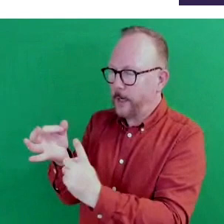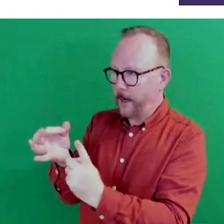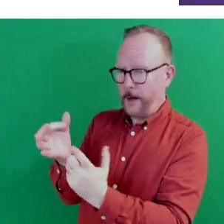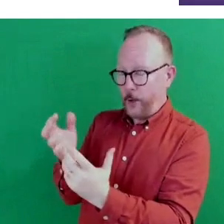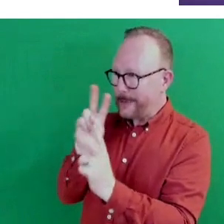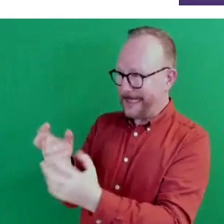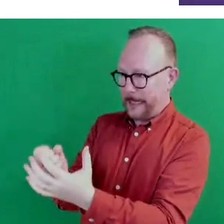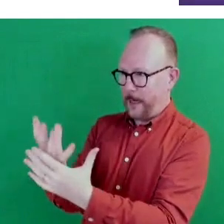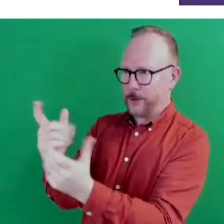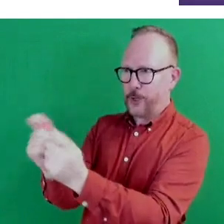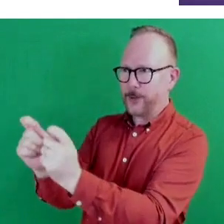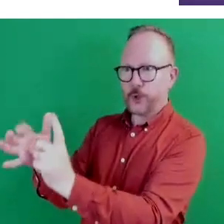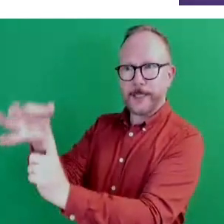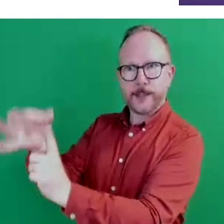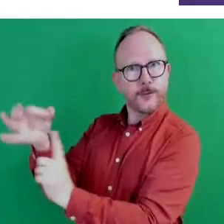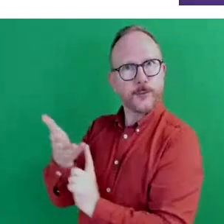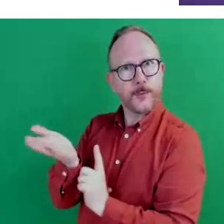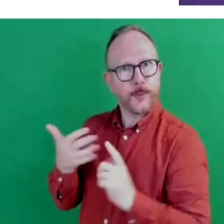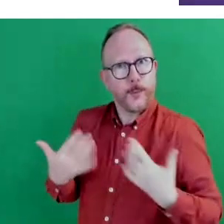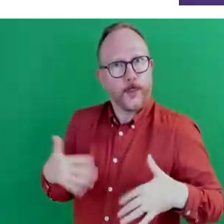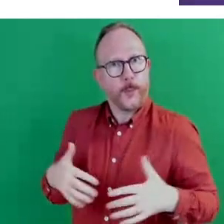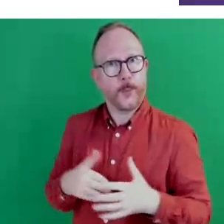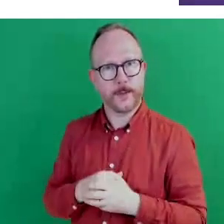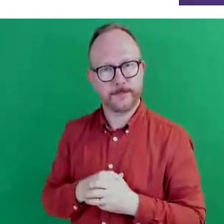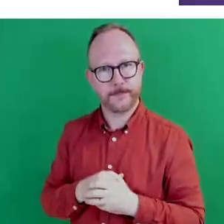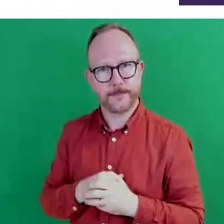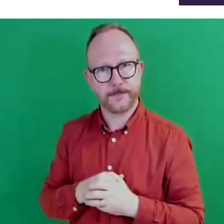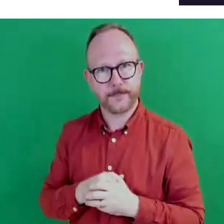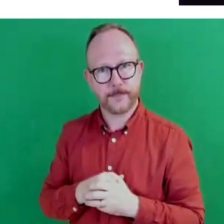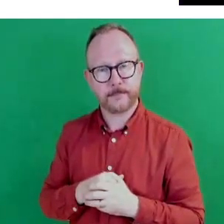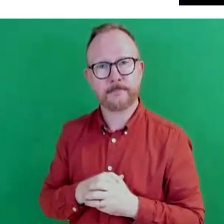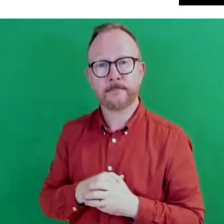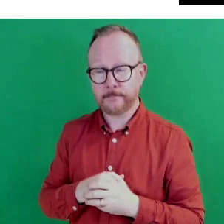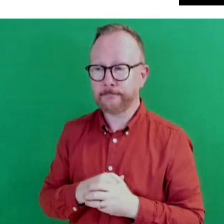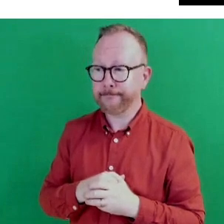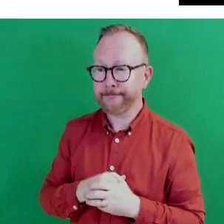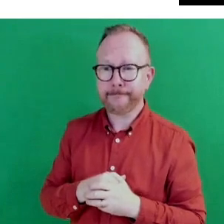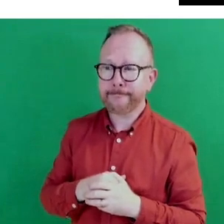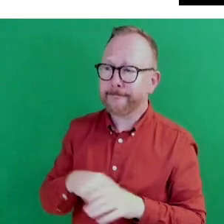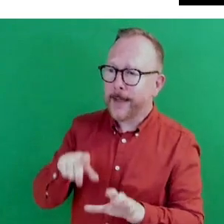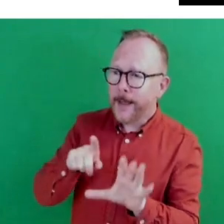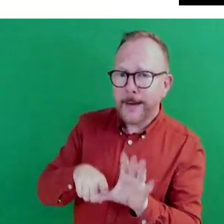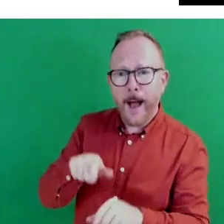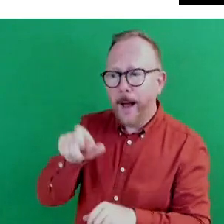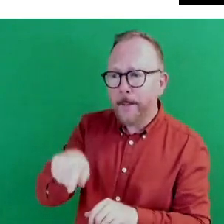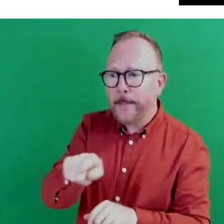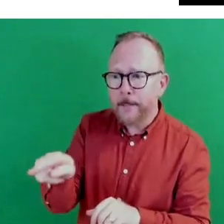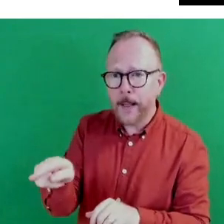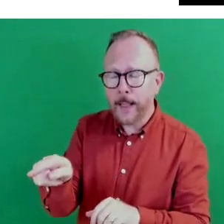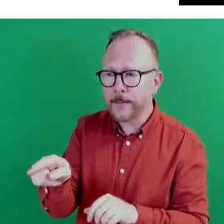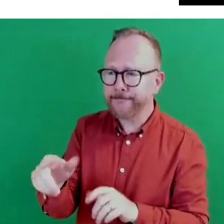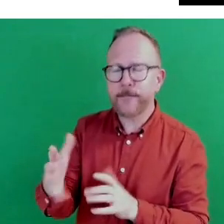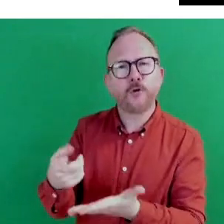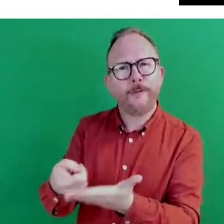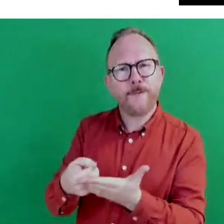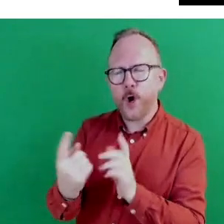them. So, when young people come to you who are obviously, doing quite bad, or they're not managing